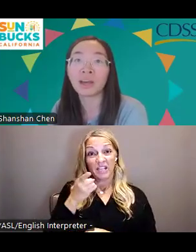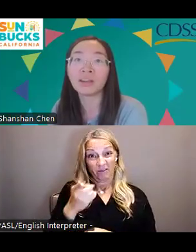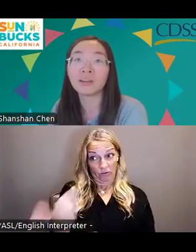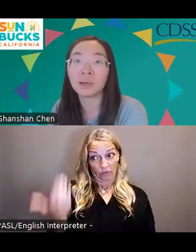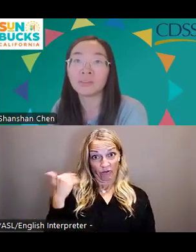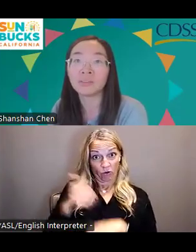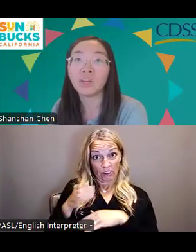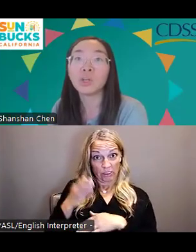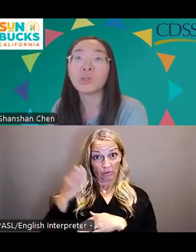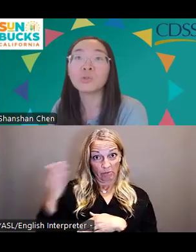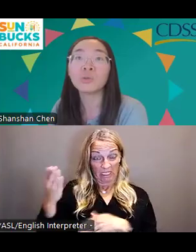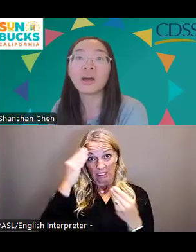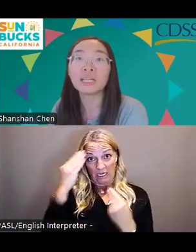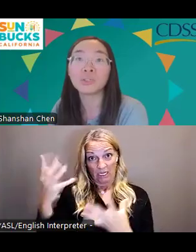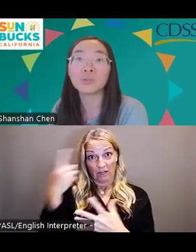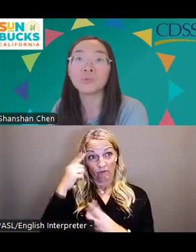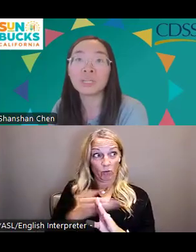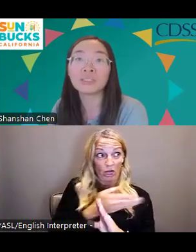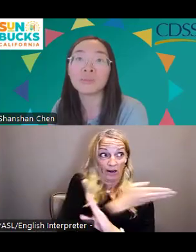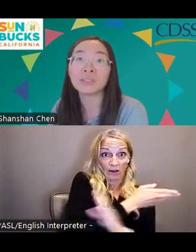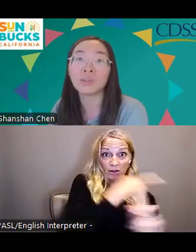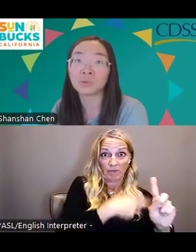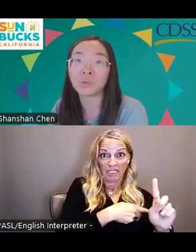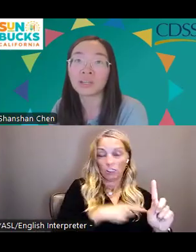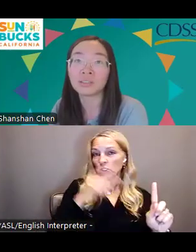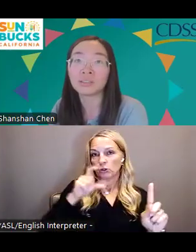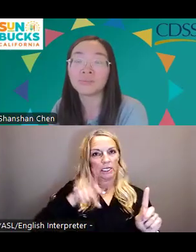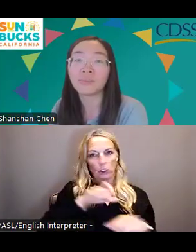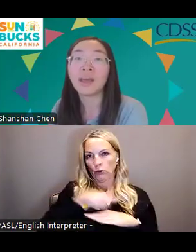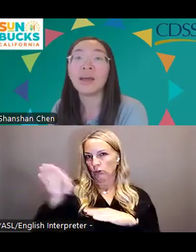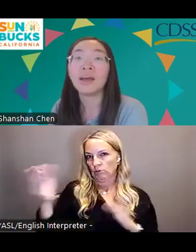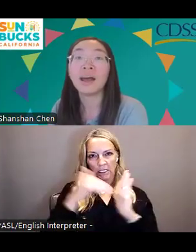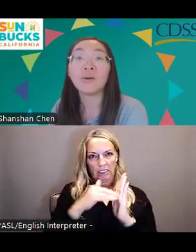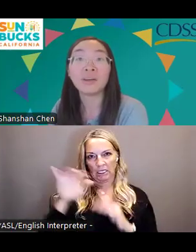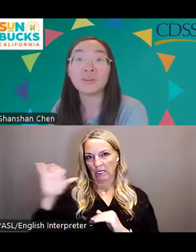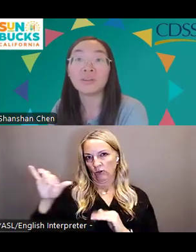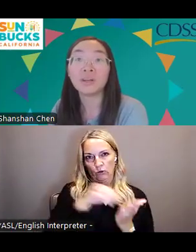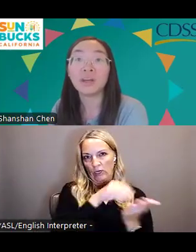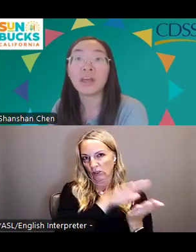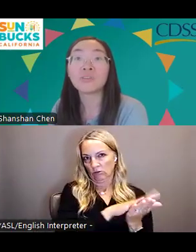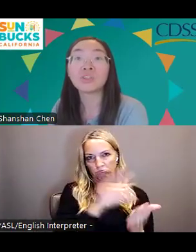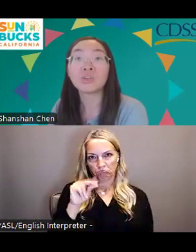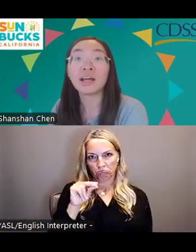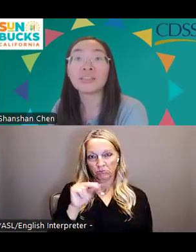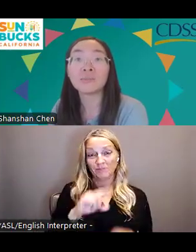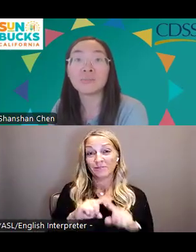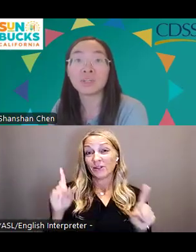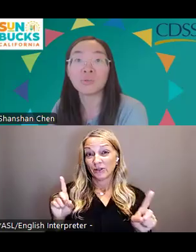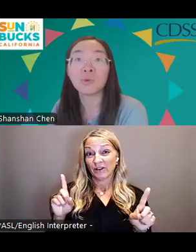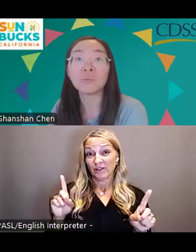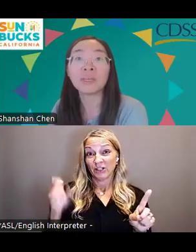data in prior months, you do not need to resubmit those records. However, if the